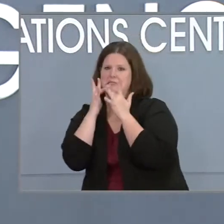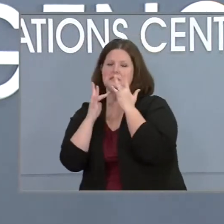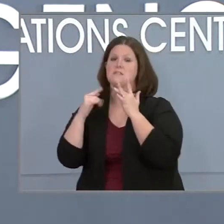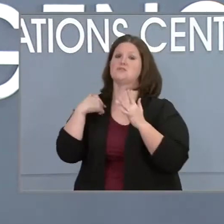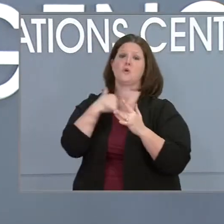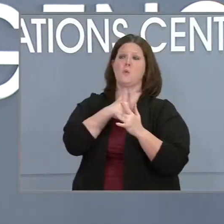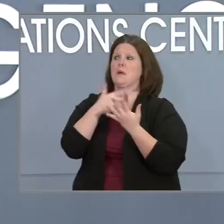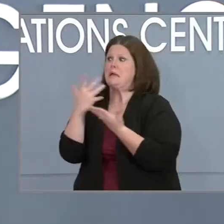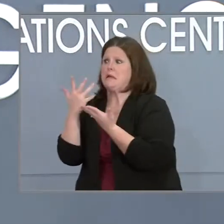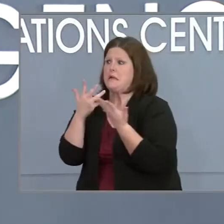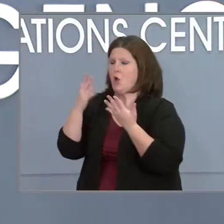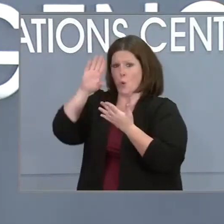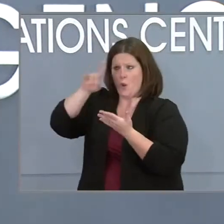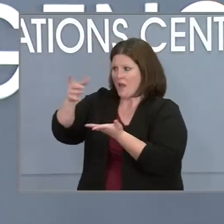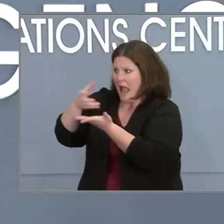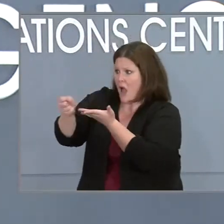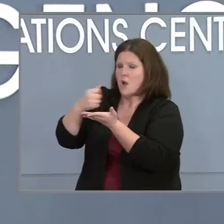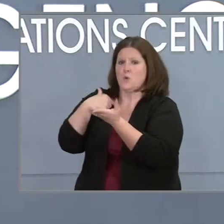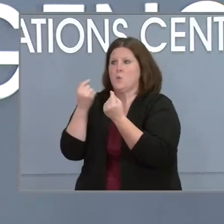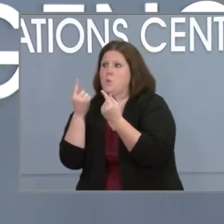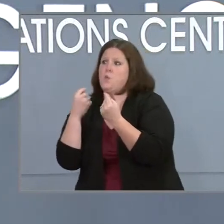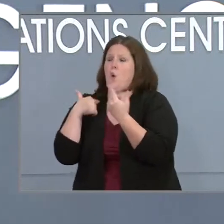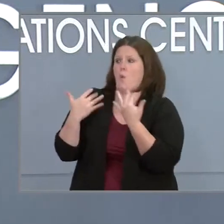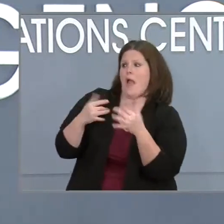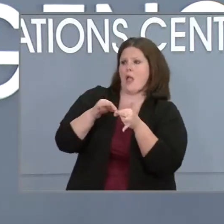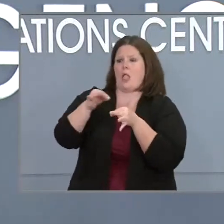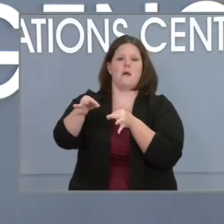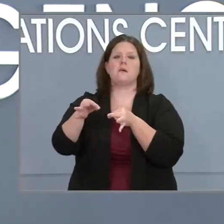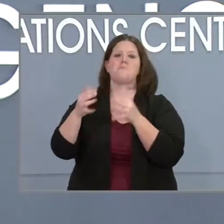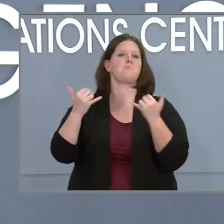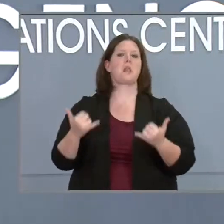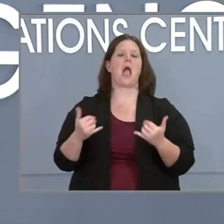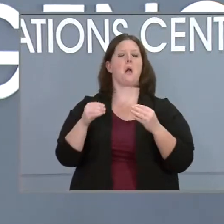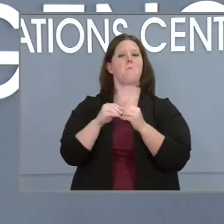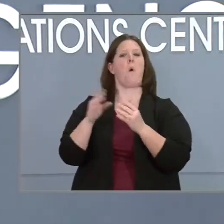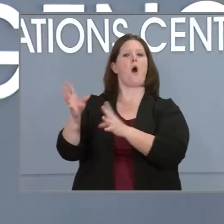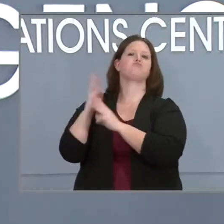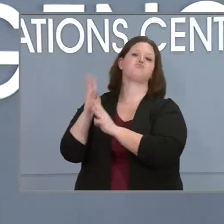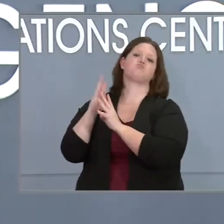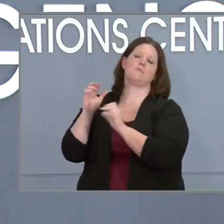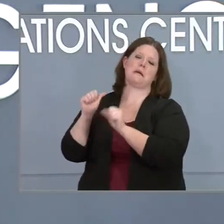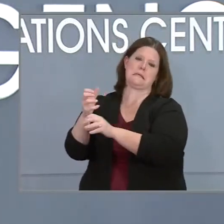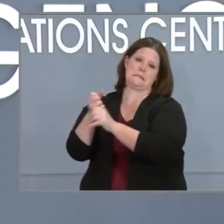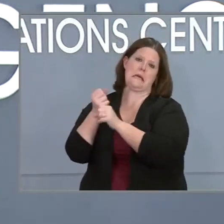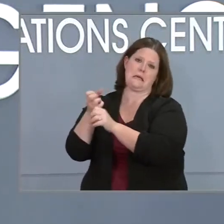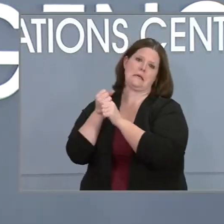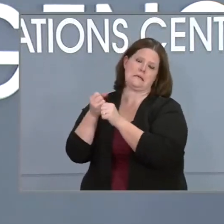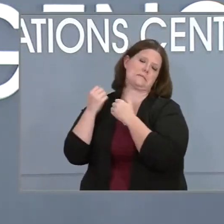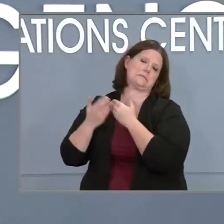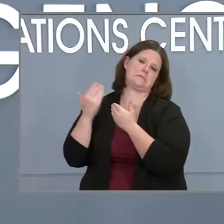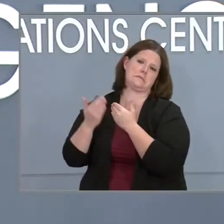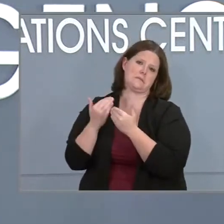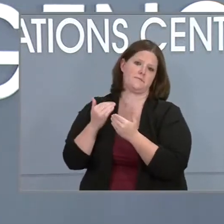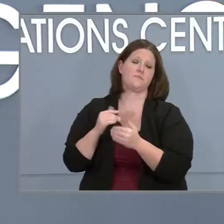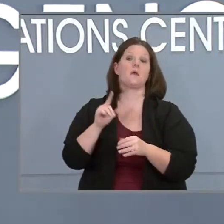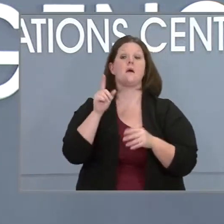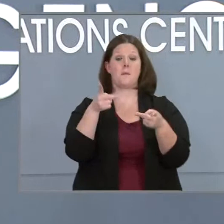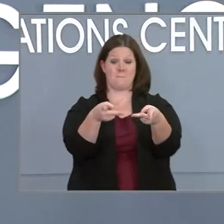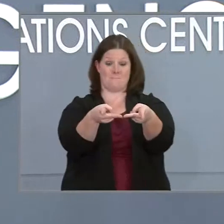I do want to reiterate what the governor said is I do think the access points are going to be different than what people saw